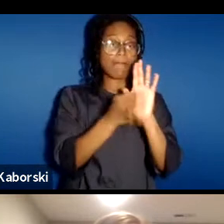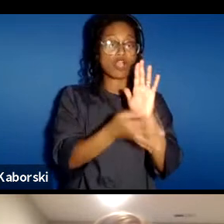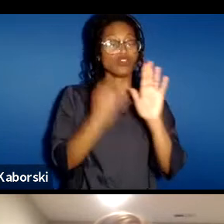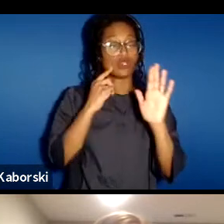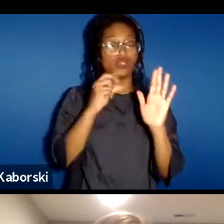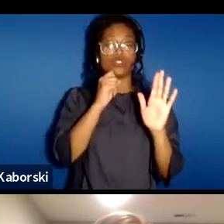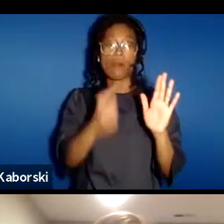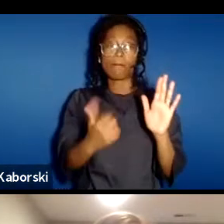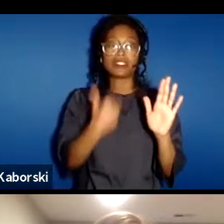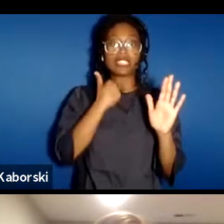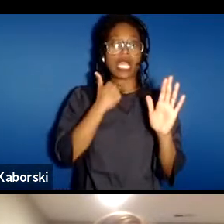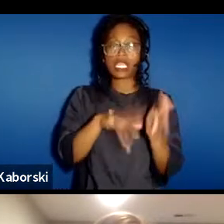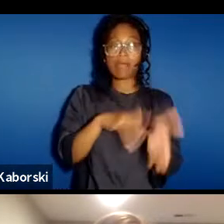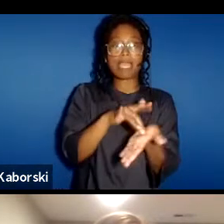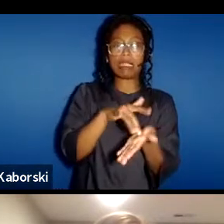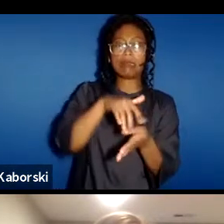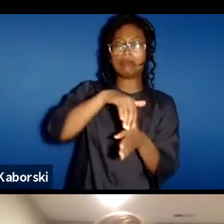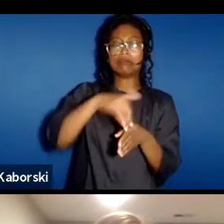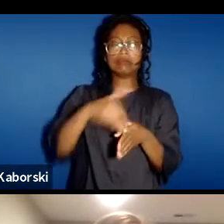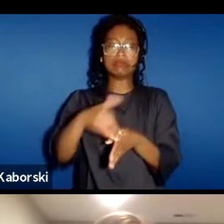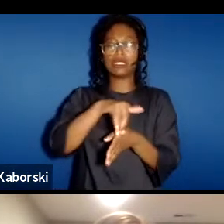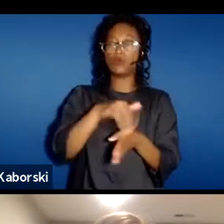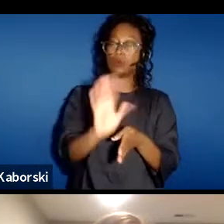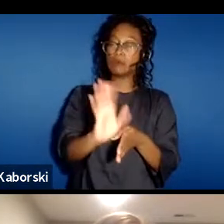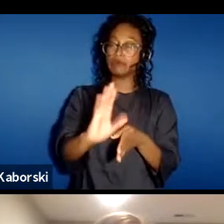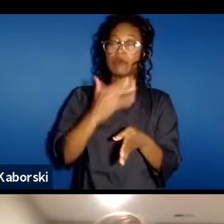in that middle ground.